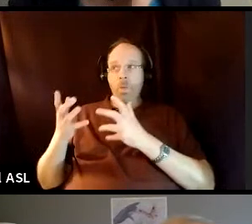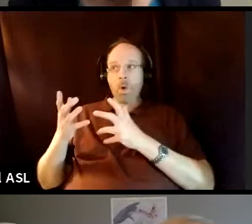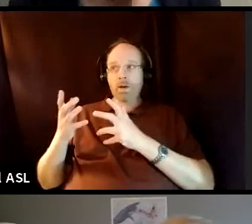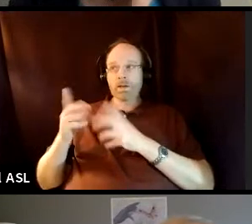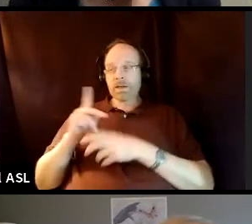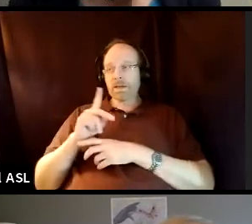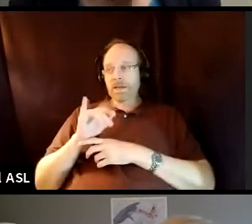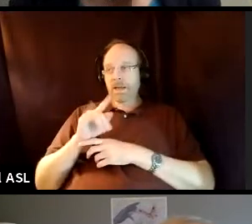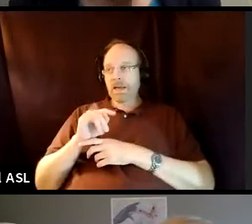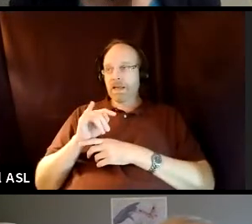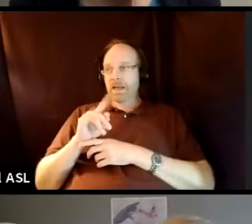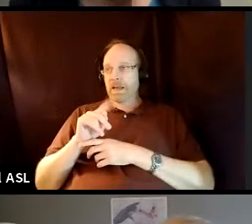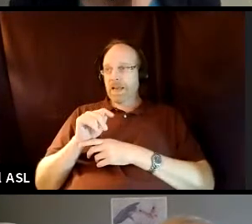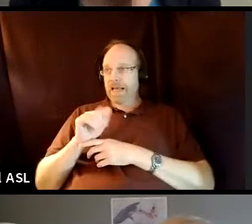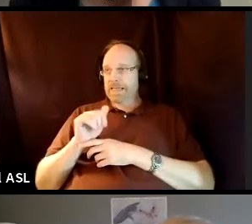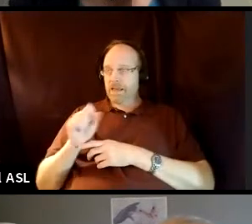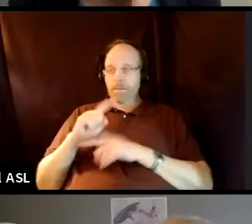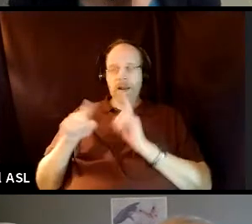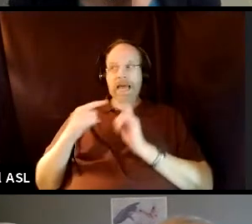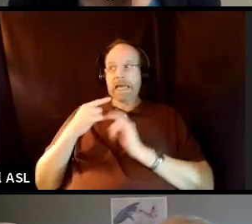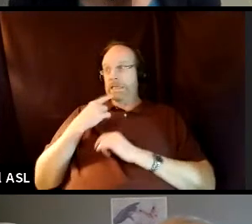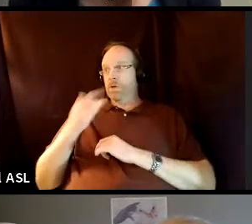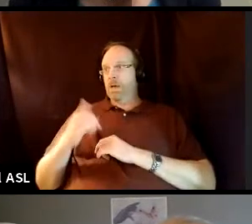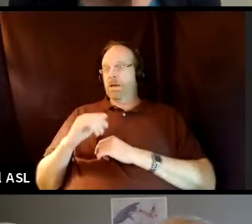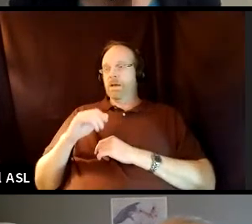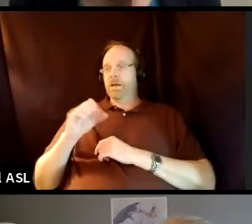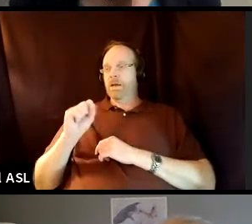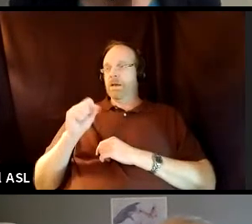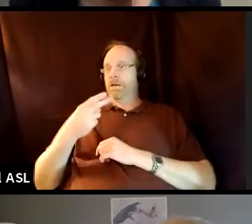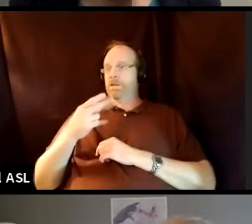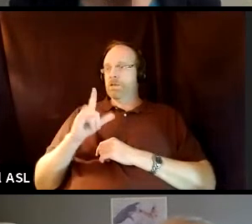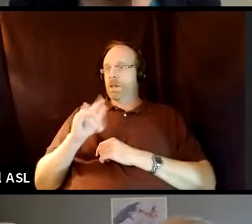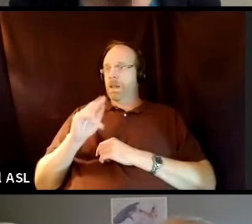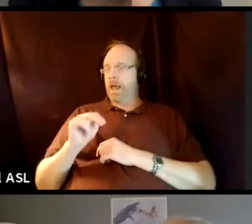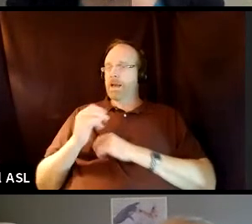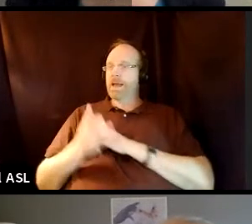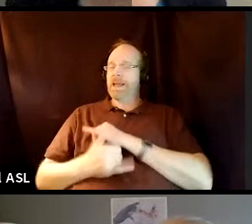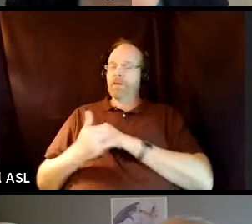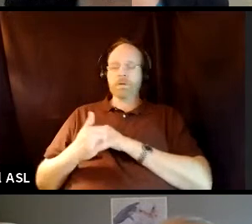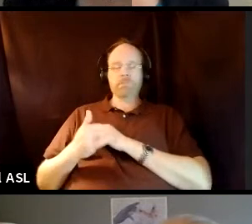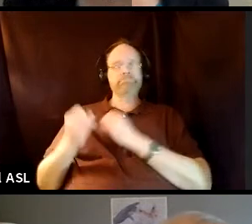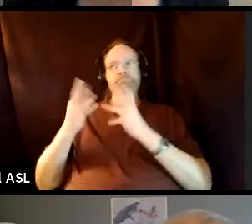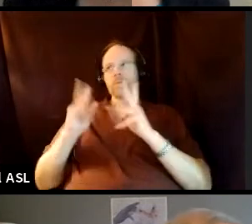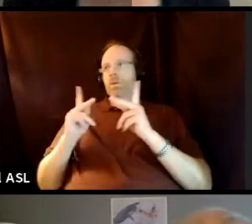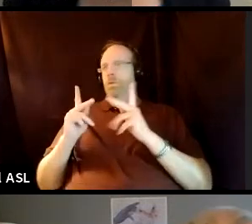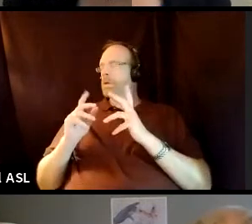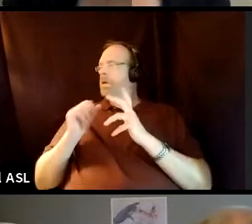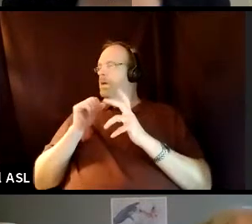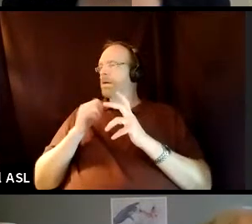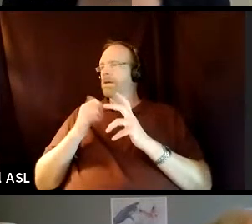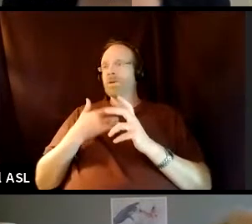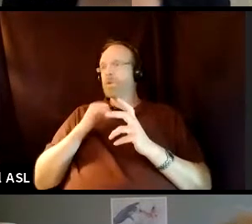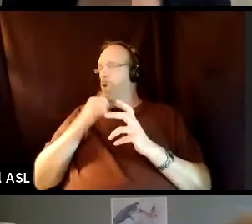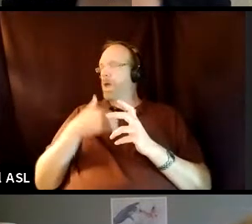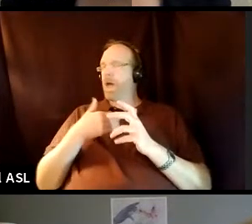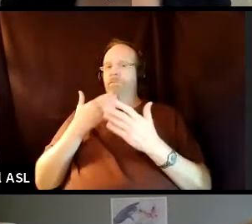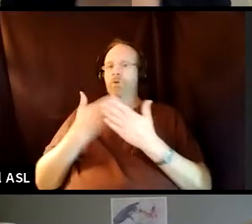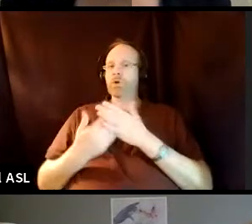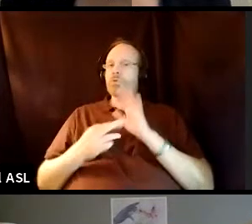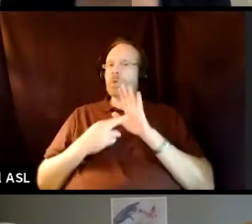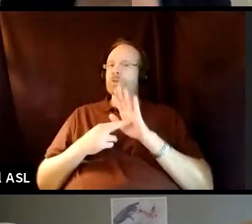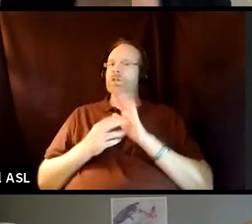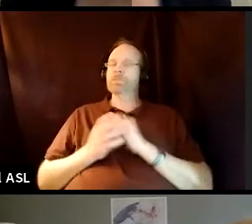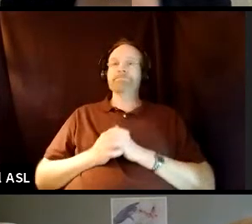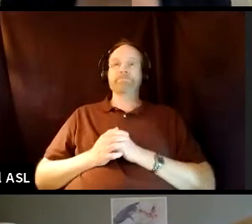that's fine, but I can tell you Chelan County, so many of us feel underrepresented. Especially, I just